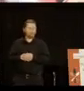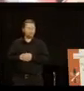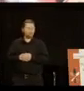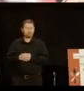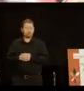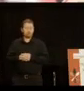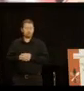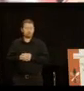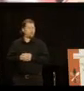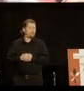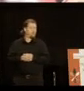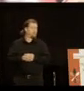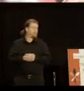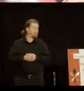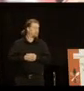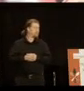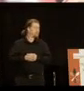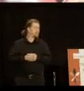Okay.